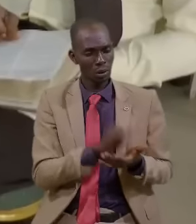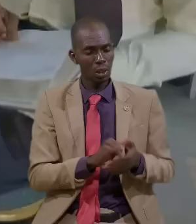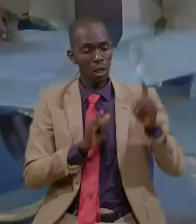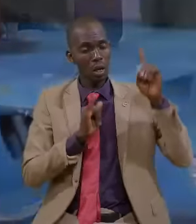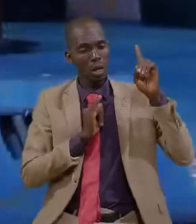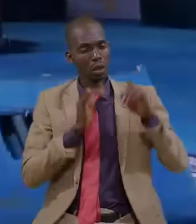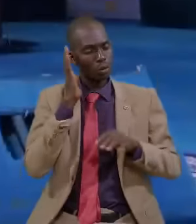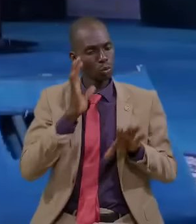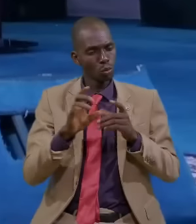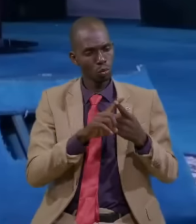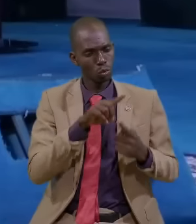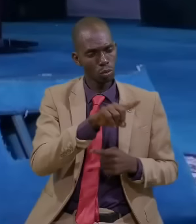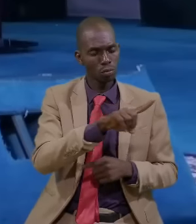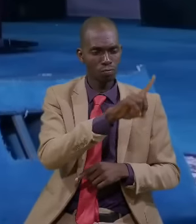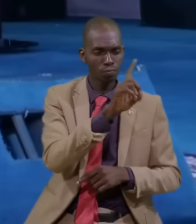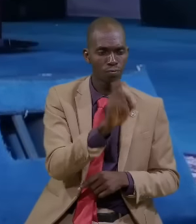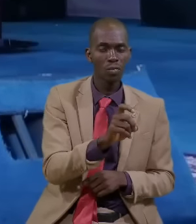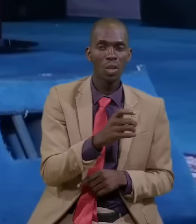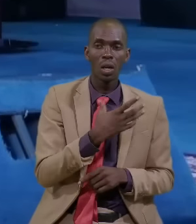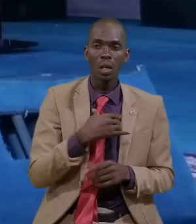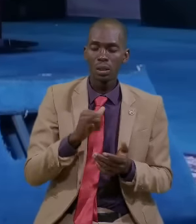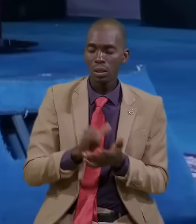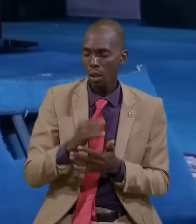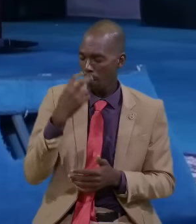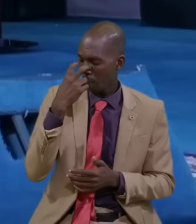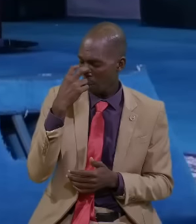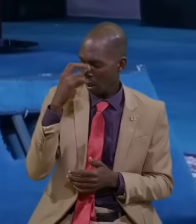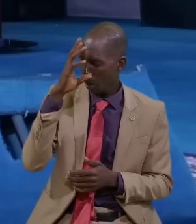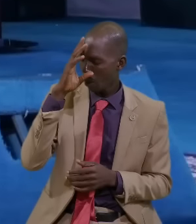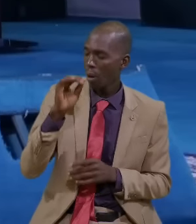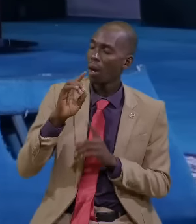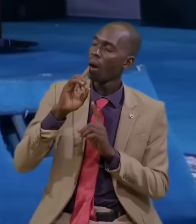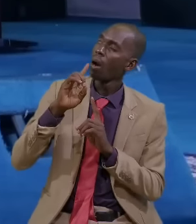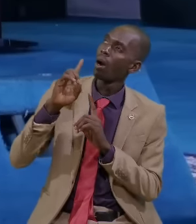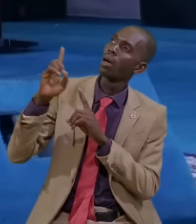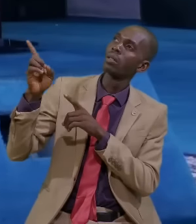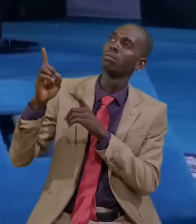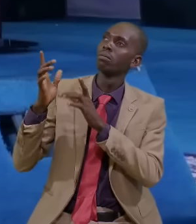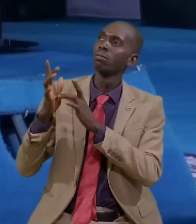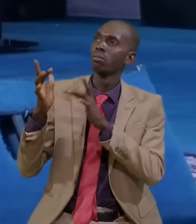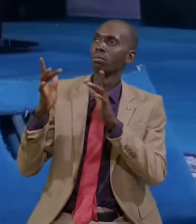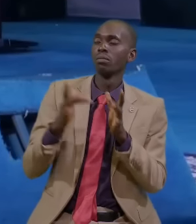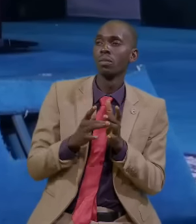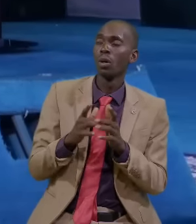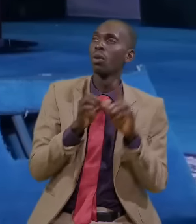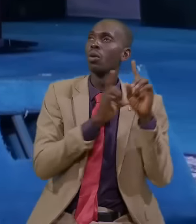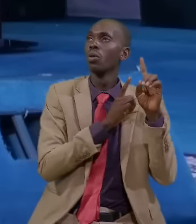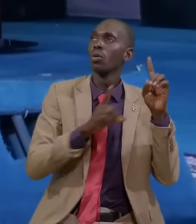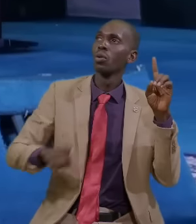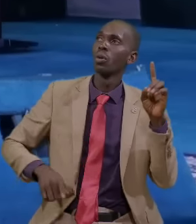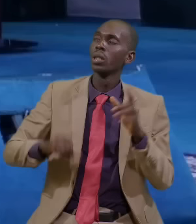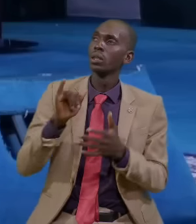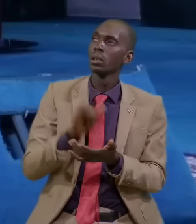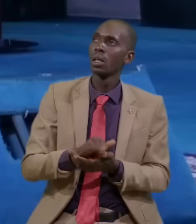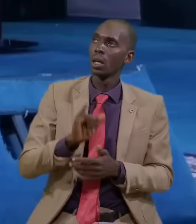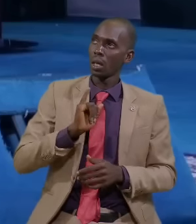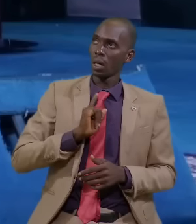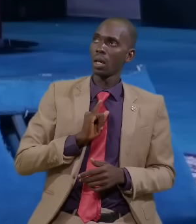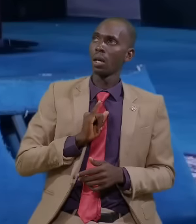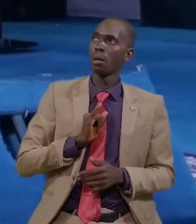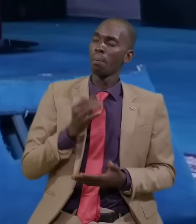unto thee? And the blind man said unto him, Lord, that I